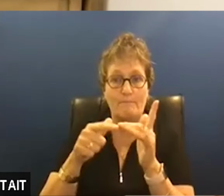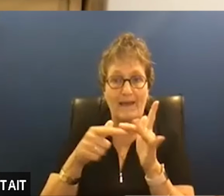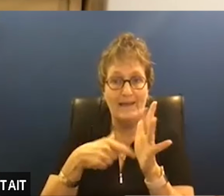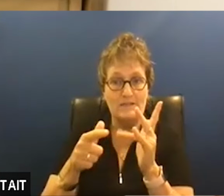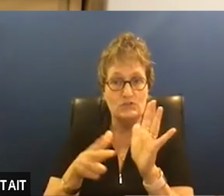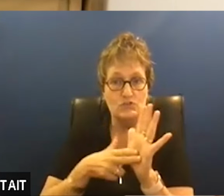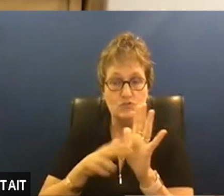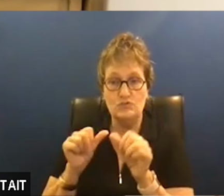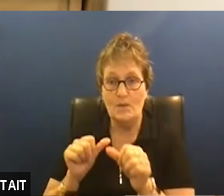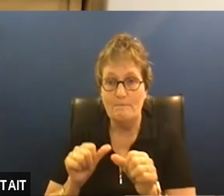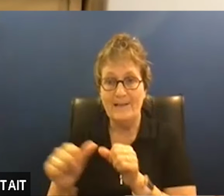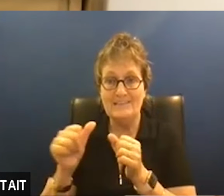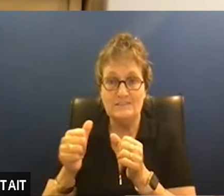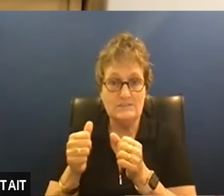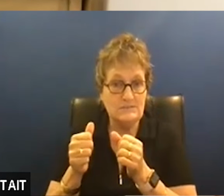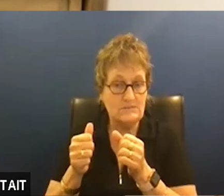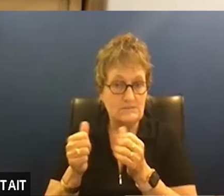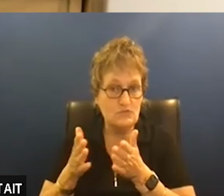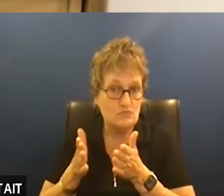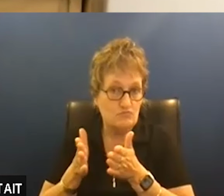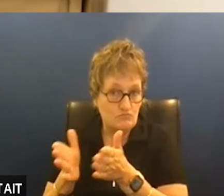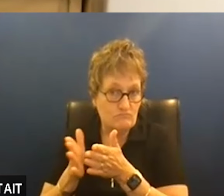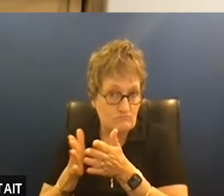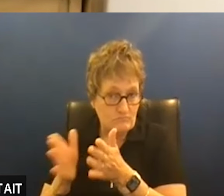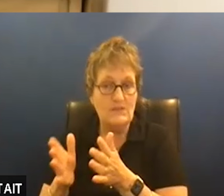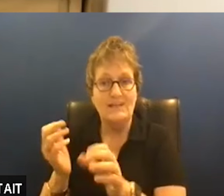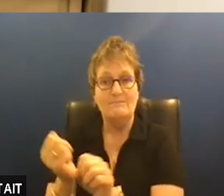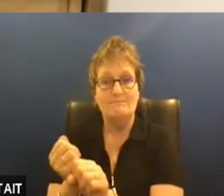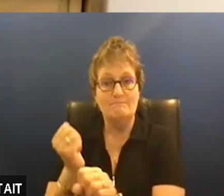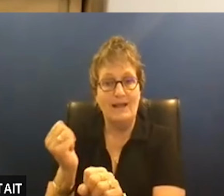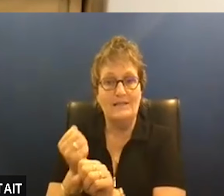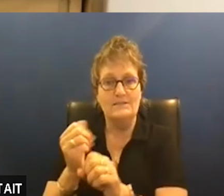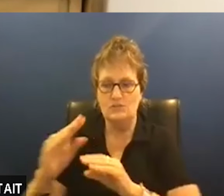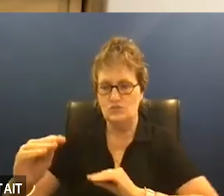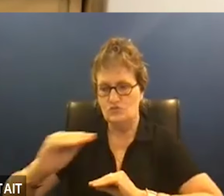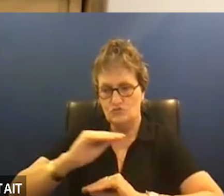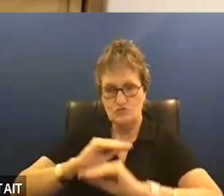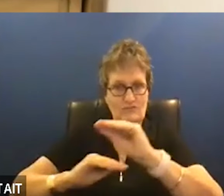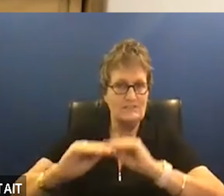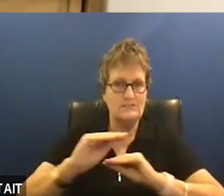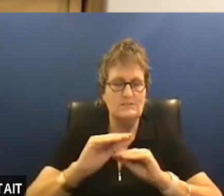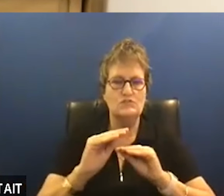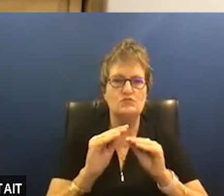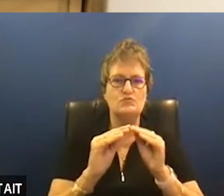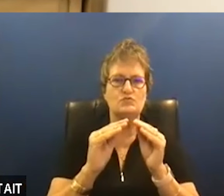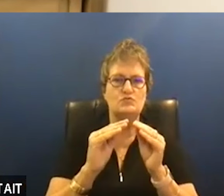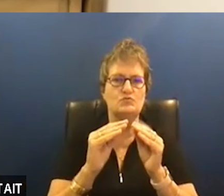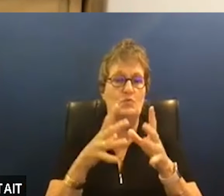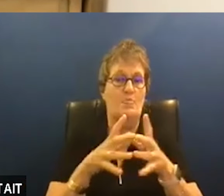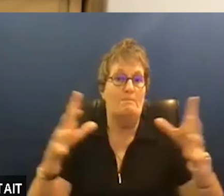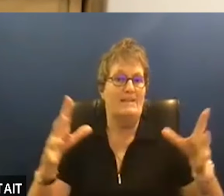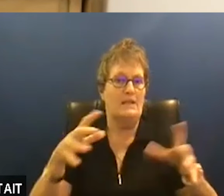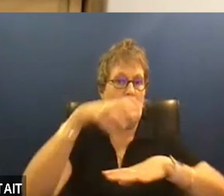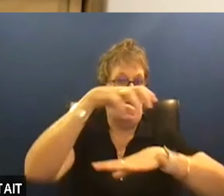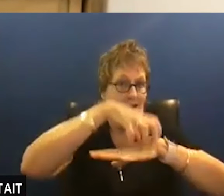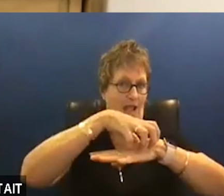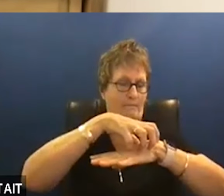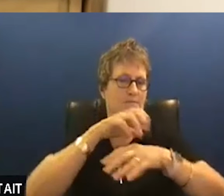best practice, then I think it makes the transition to main campus a little easier. That is definitely on the